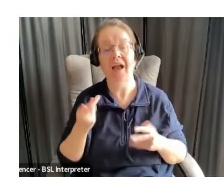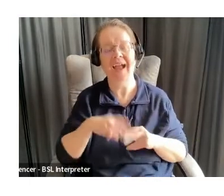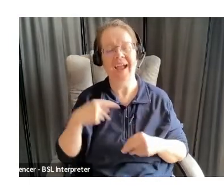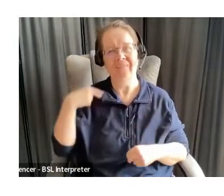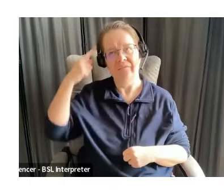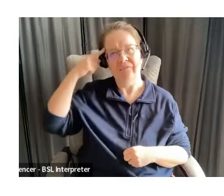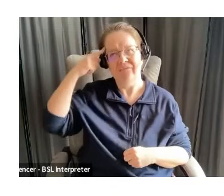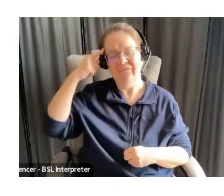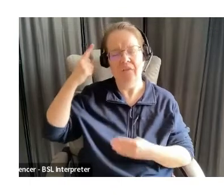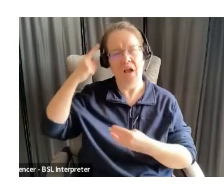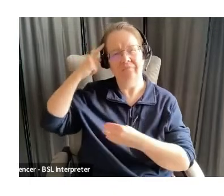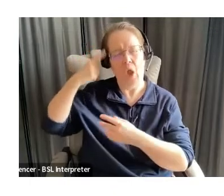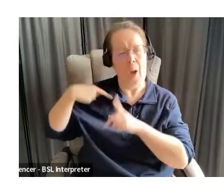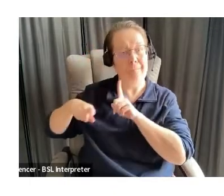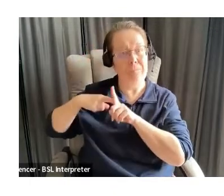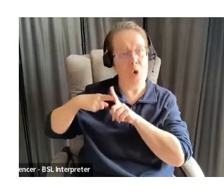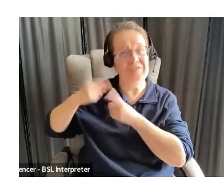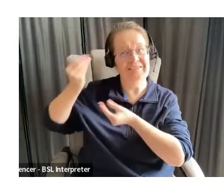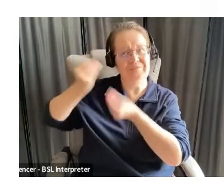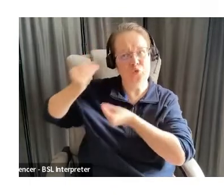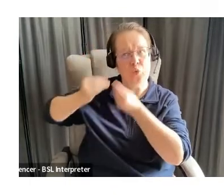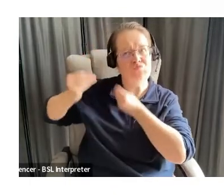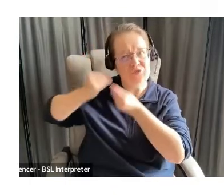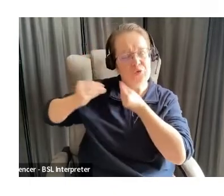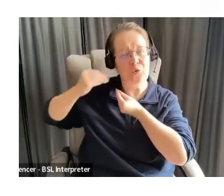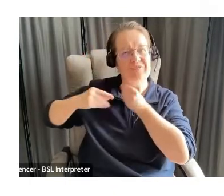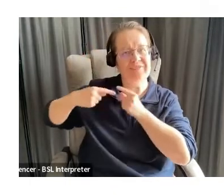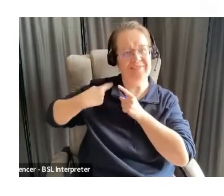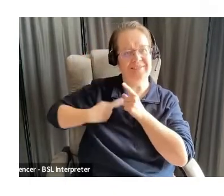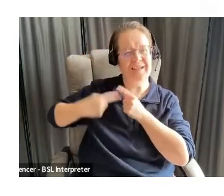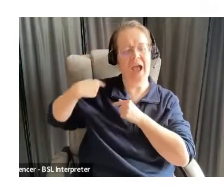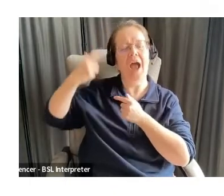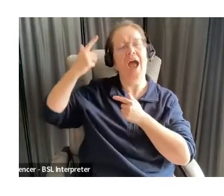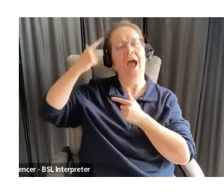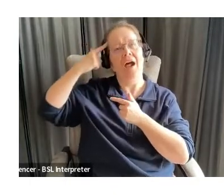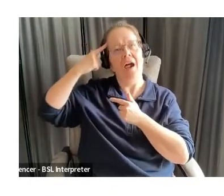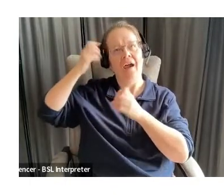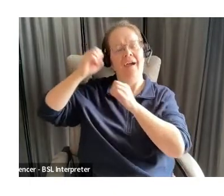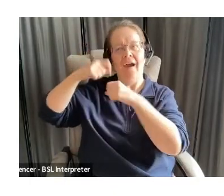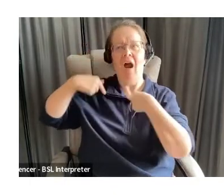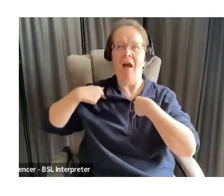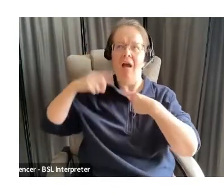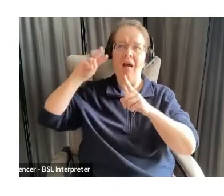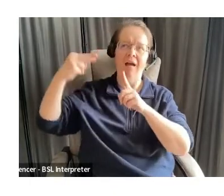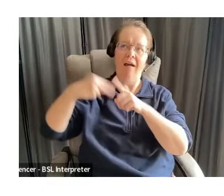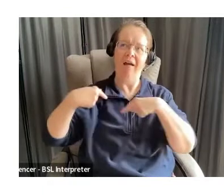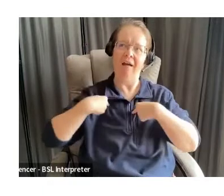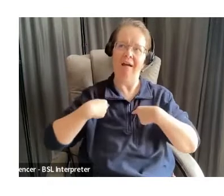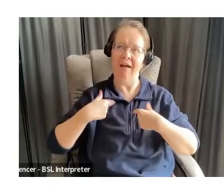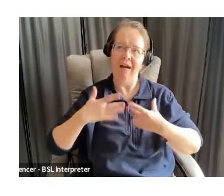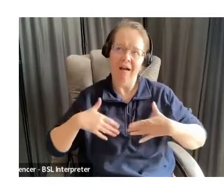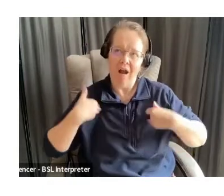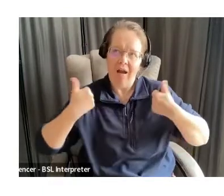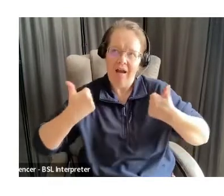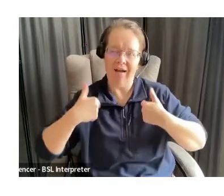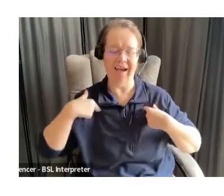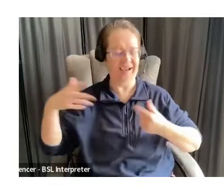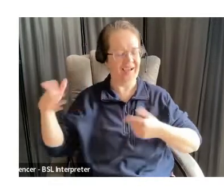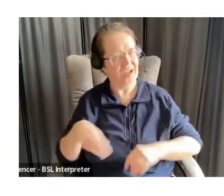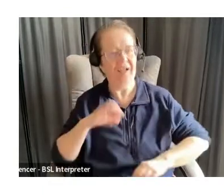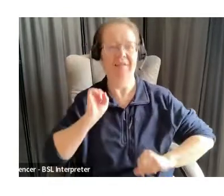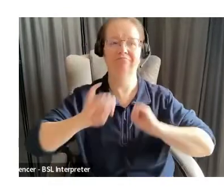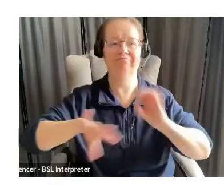telling positive stories to yourself, it can impact how you perceive yourself, and as a result, how others are